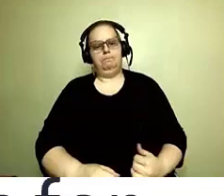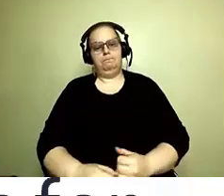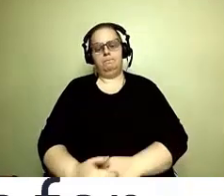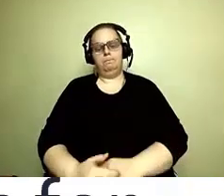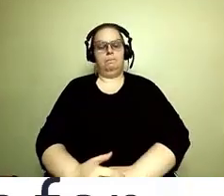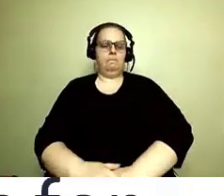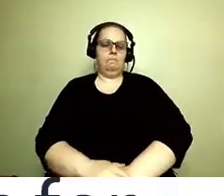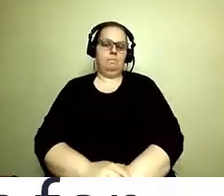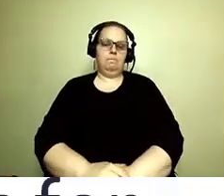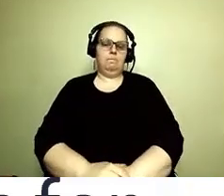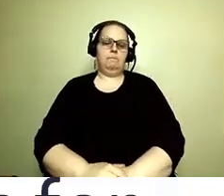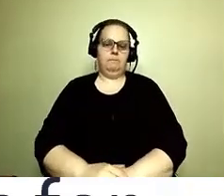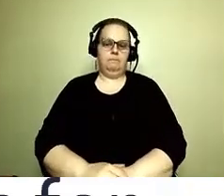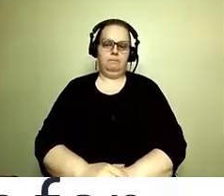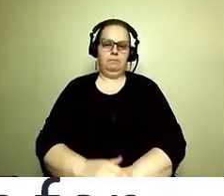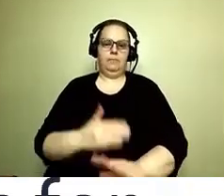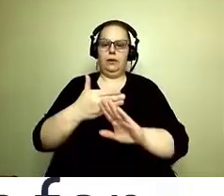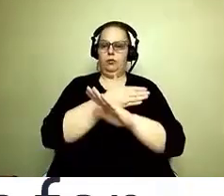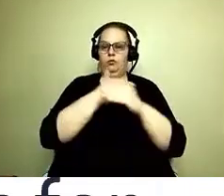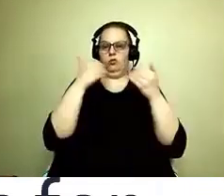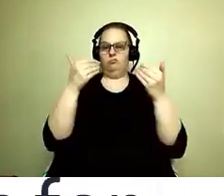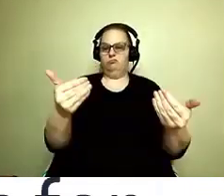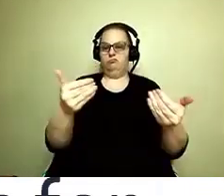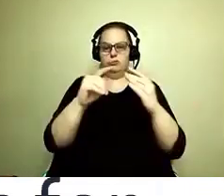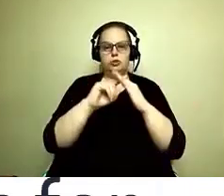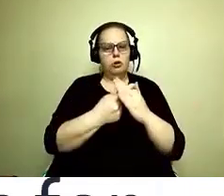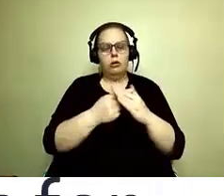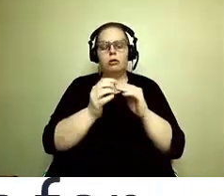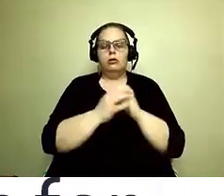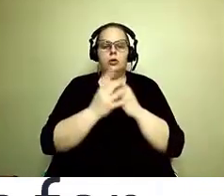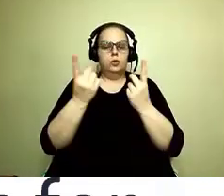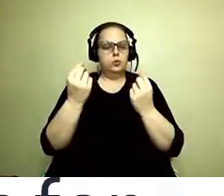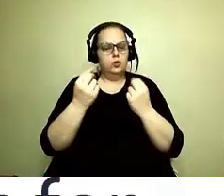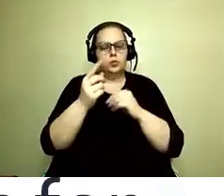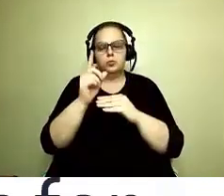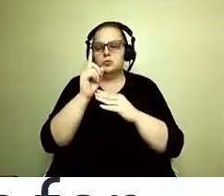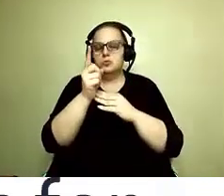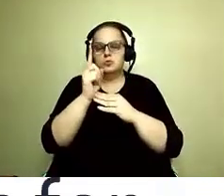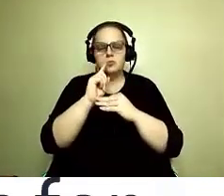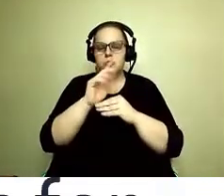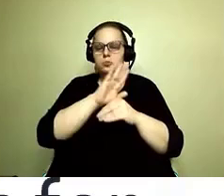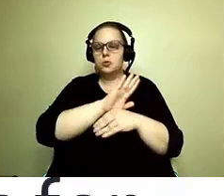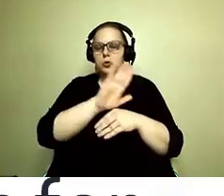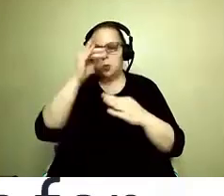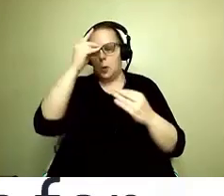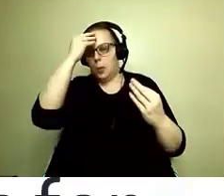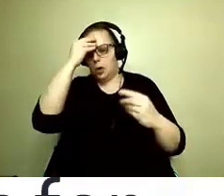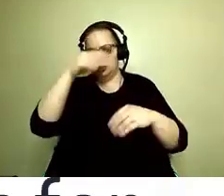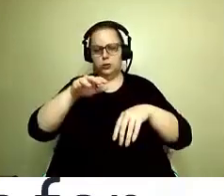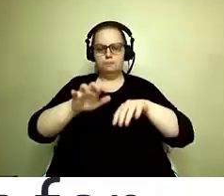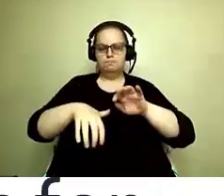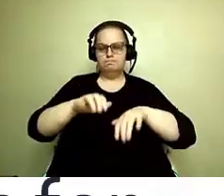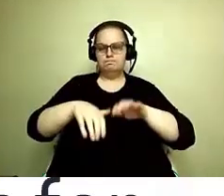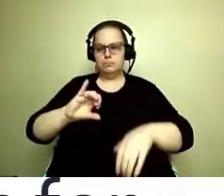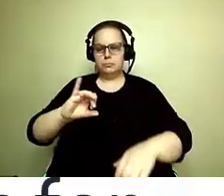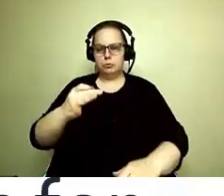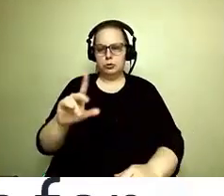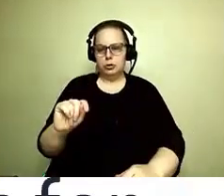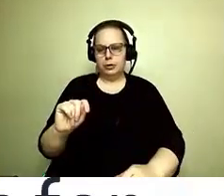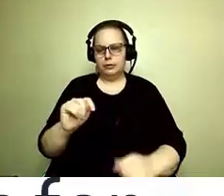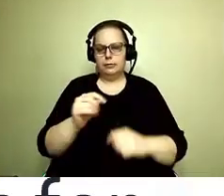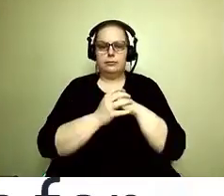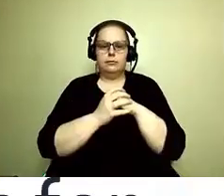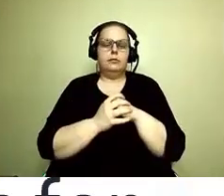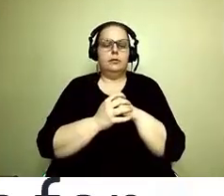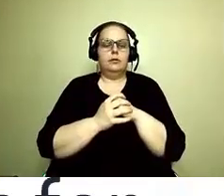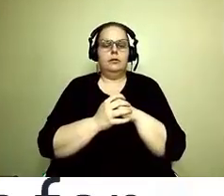So before we get started, take a moment, type in the chat your thoughts. How do requirements